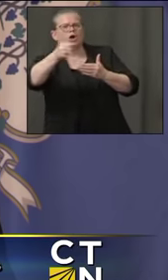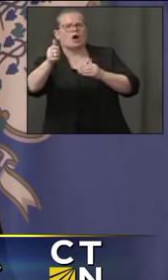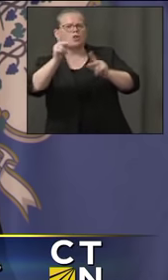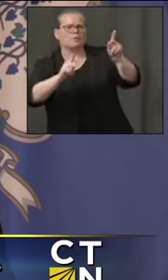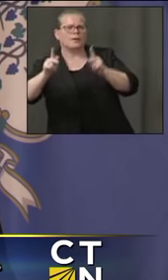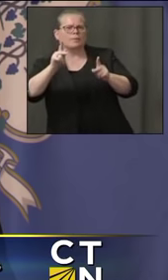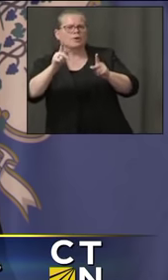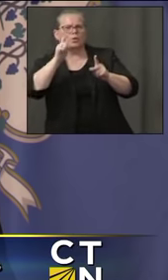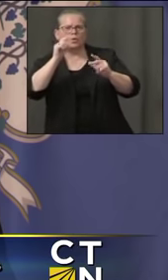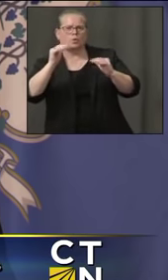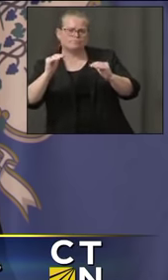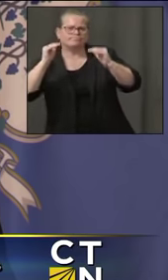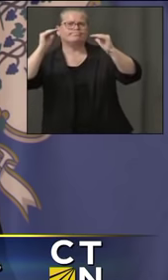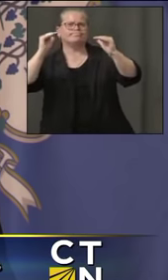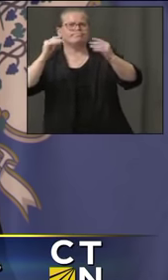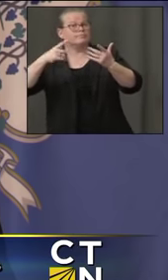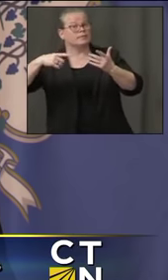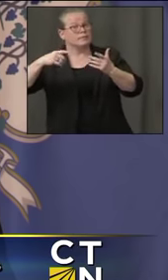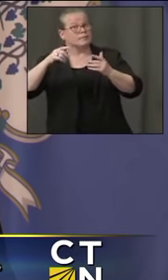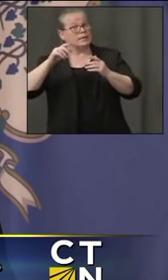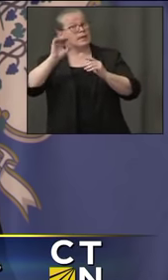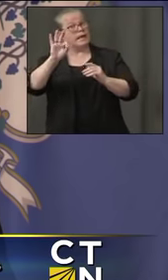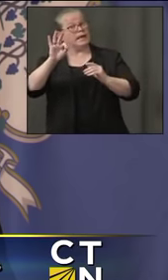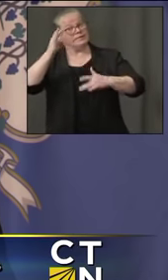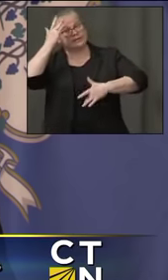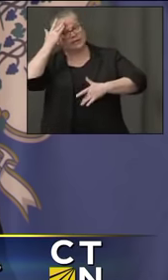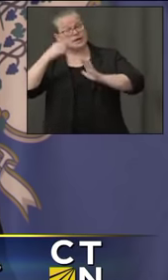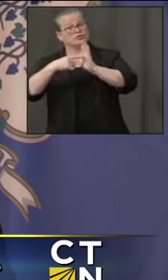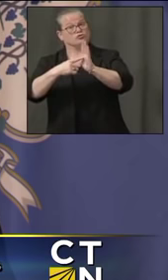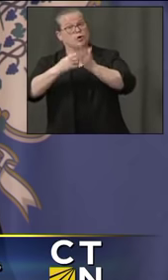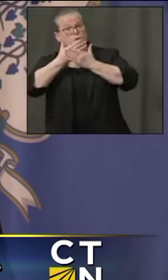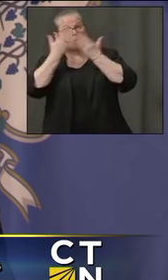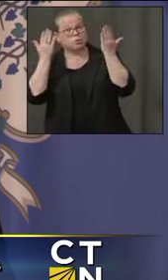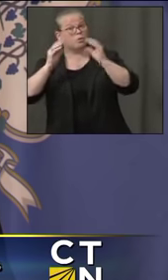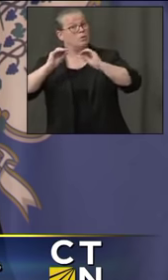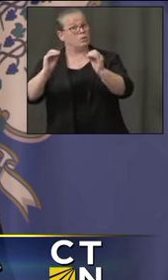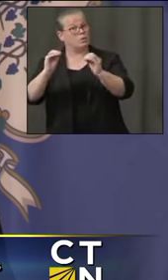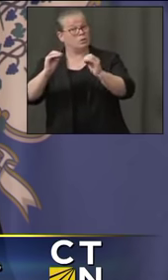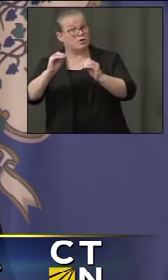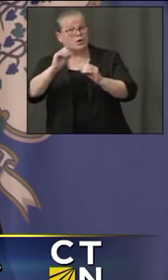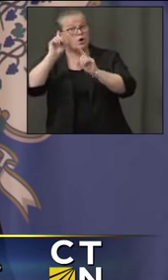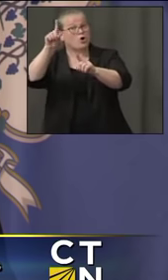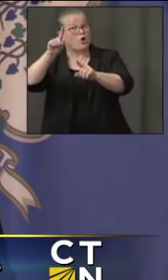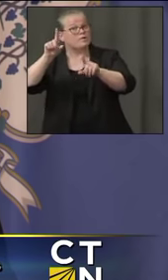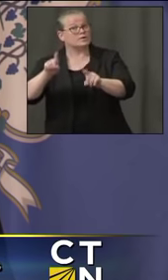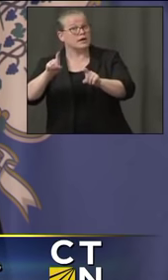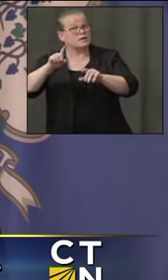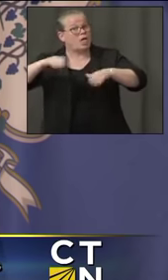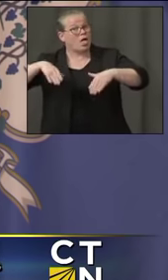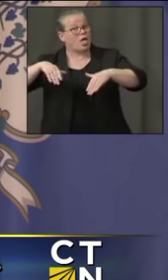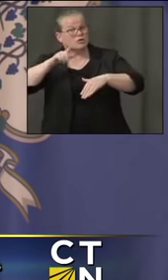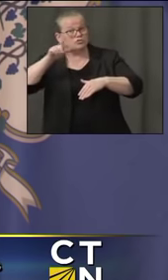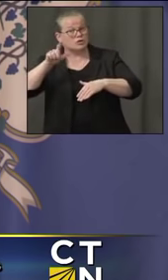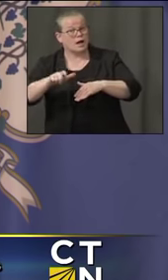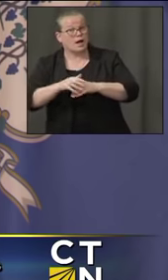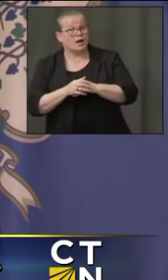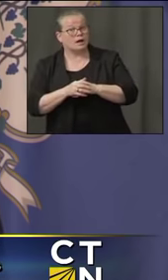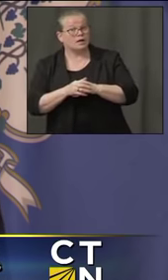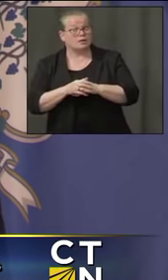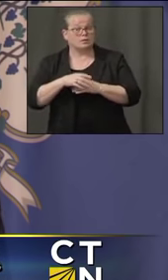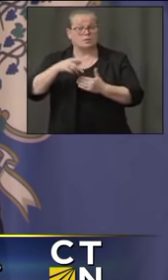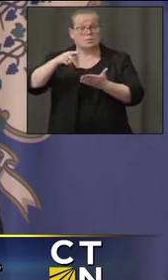going out and getting tested right now? Paul or Josh, do you have a timeline on that? Asymptomatic beyond the